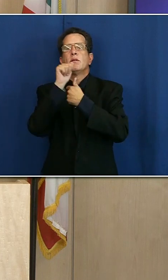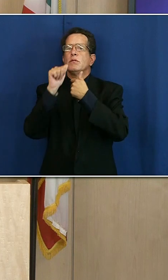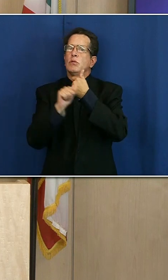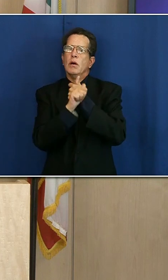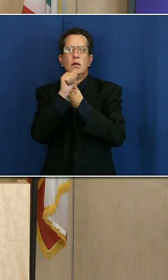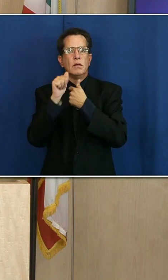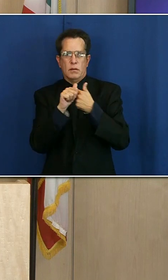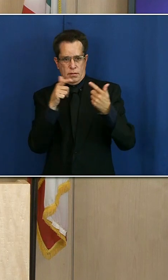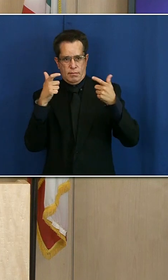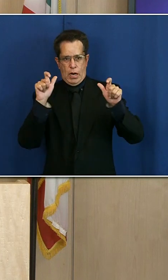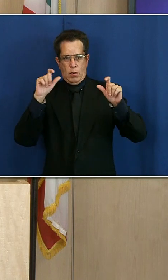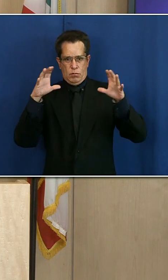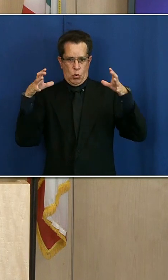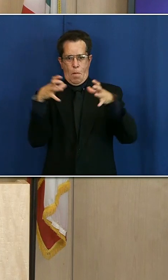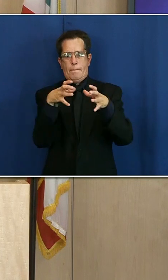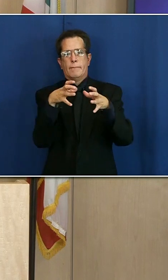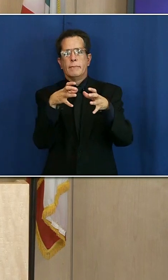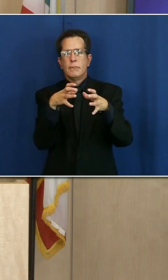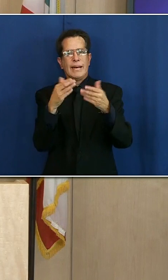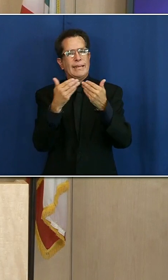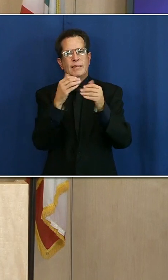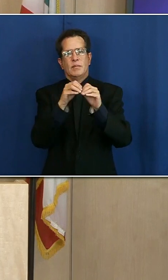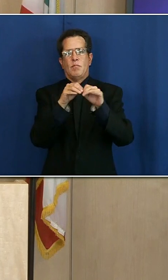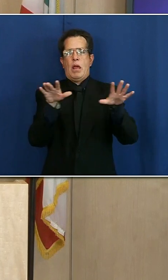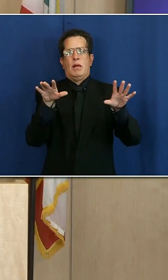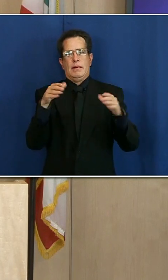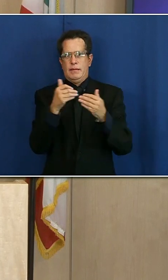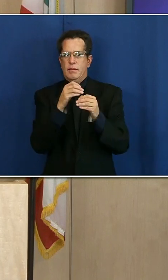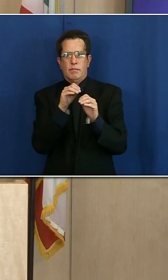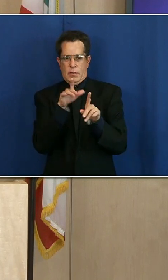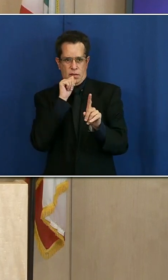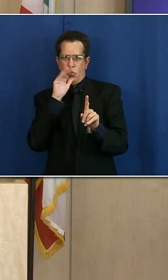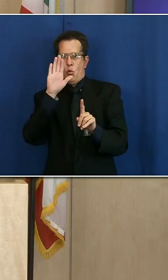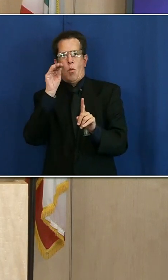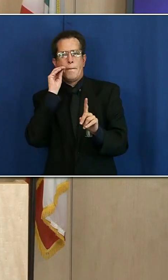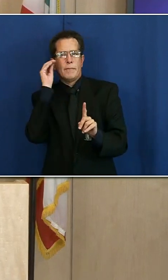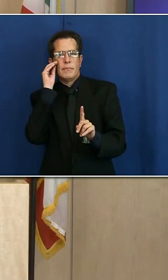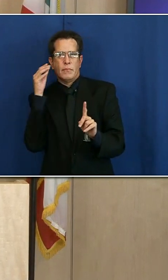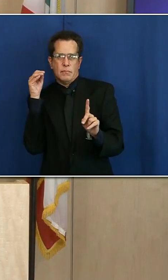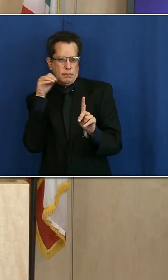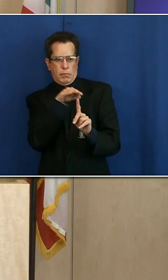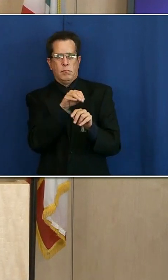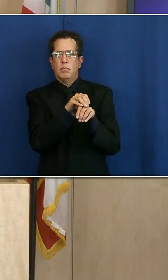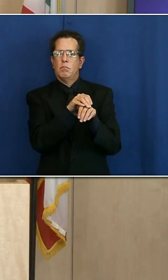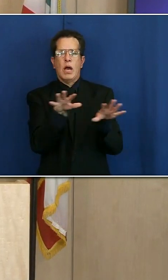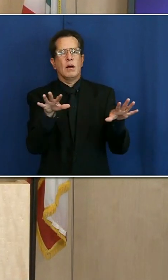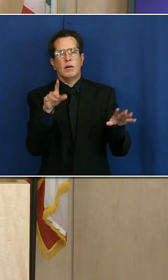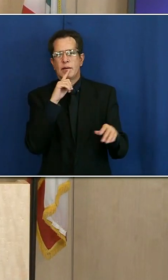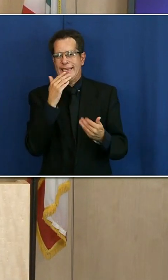large groups, particularly with individuals outside of your household. So